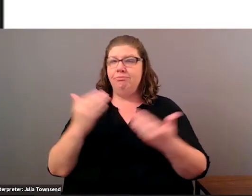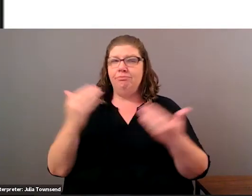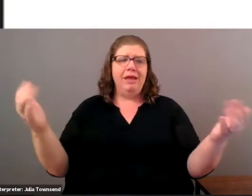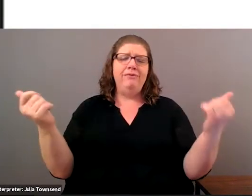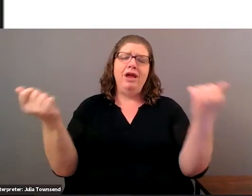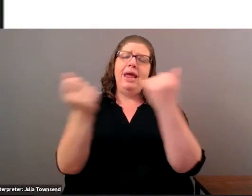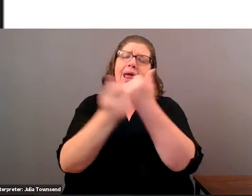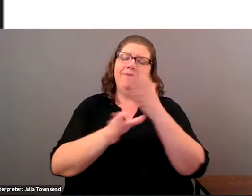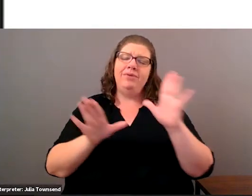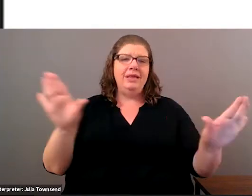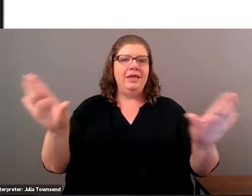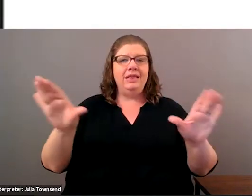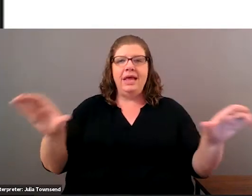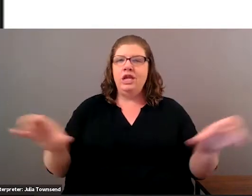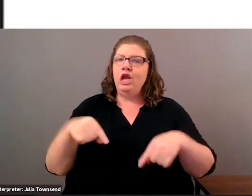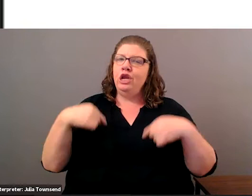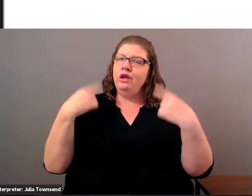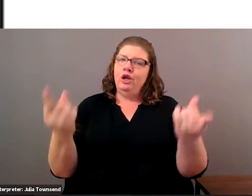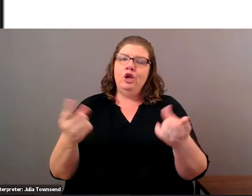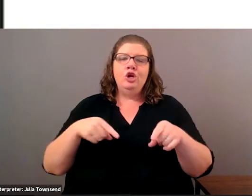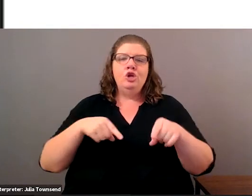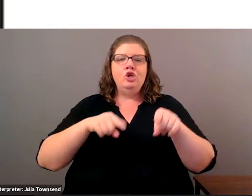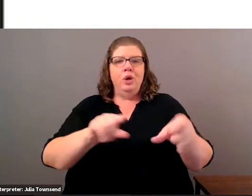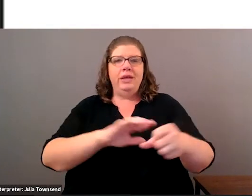they did during this pandemic.